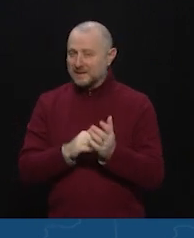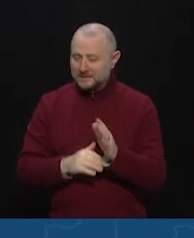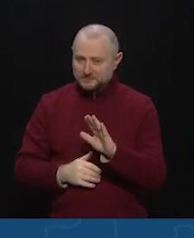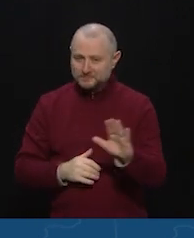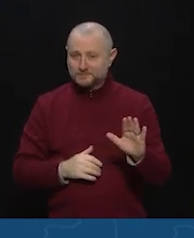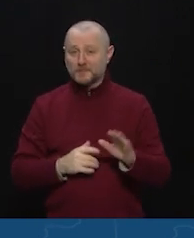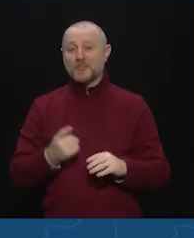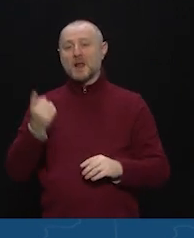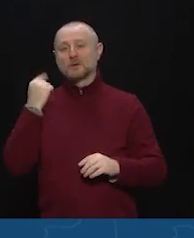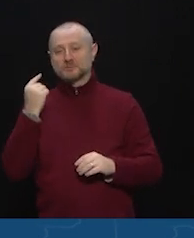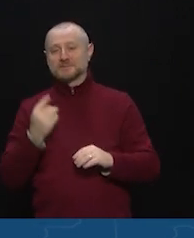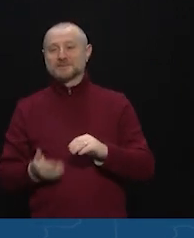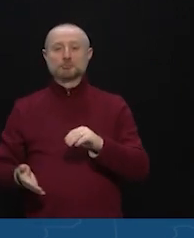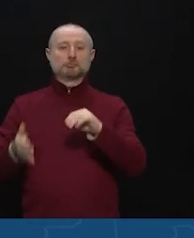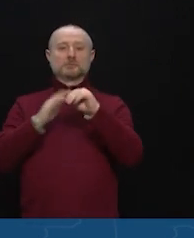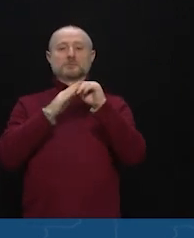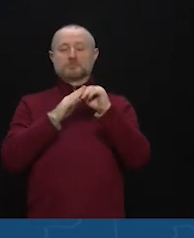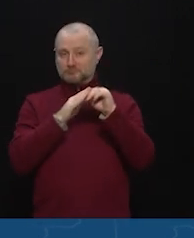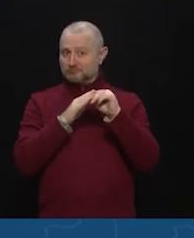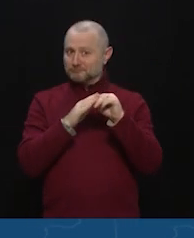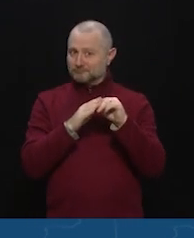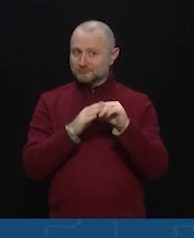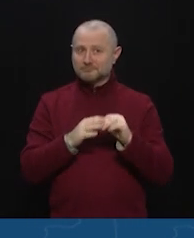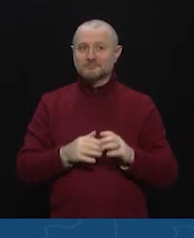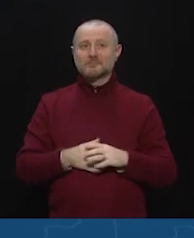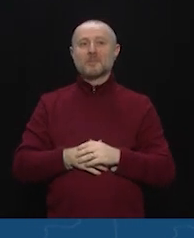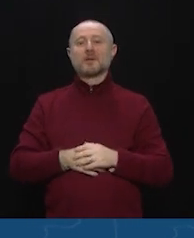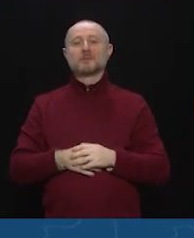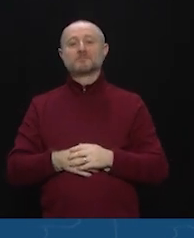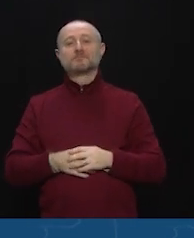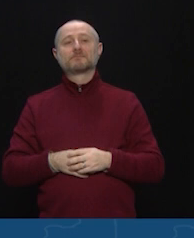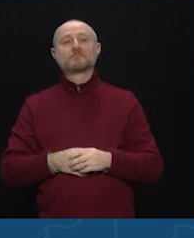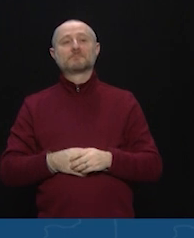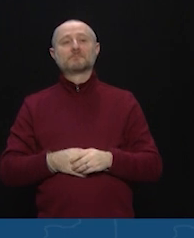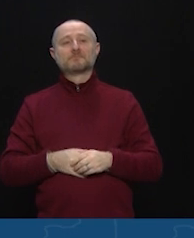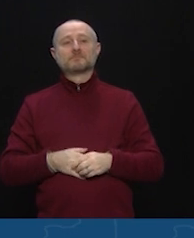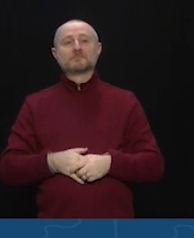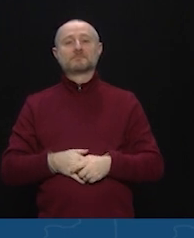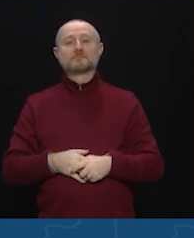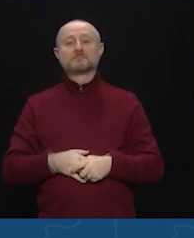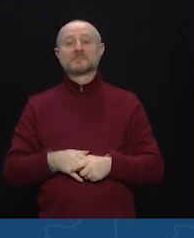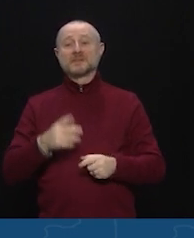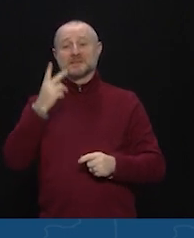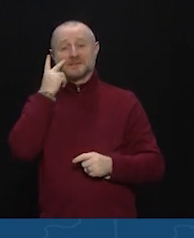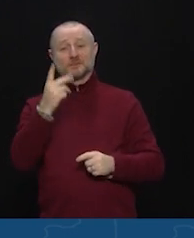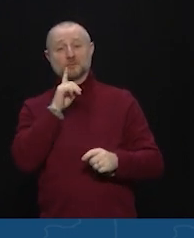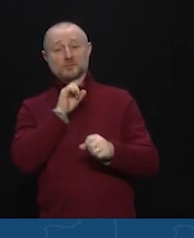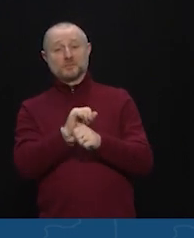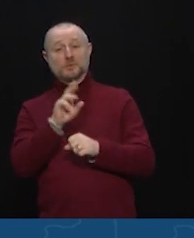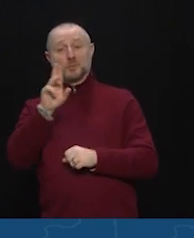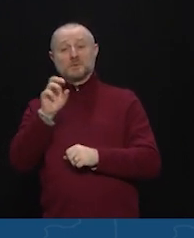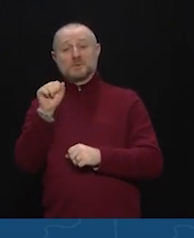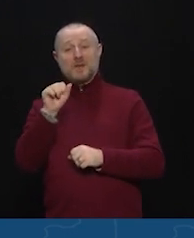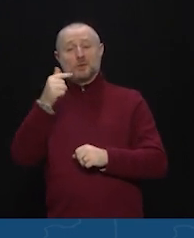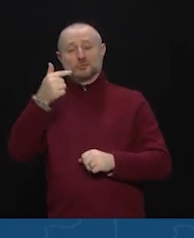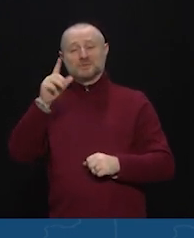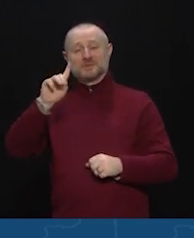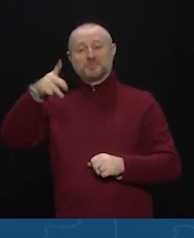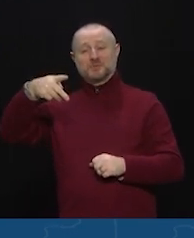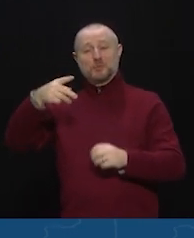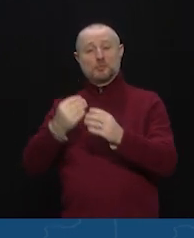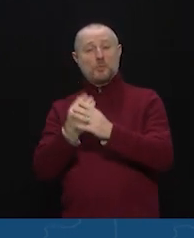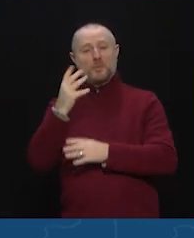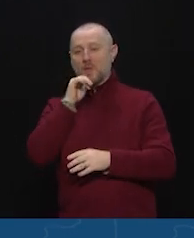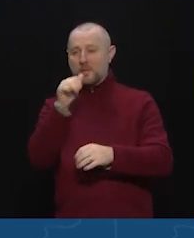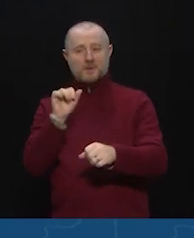increases this year. So if you look at just real U.S. GDP growth and unemployment rate, you see the dramatic